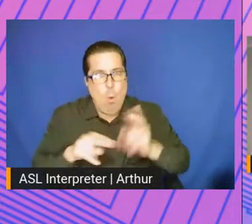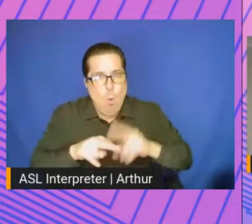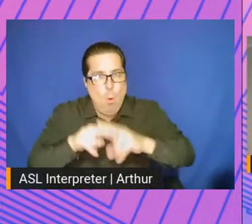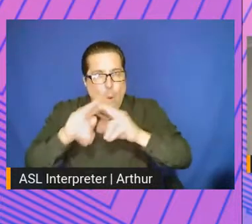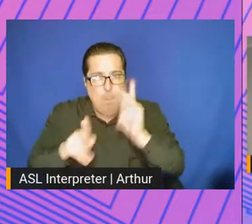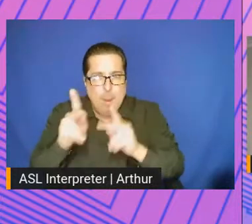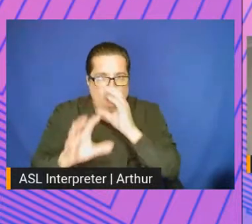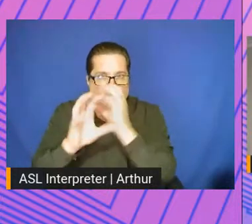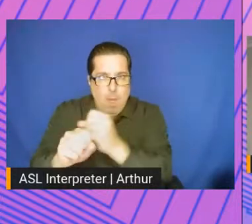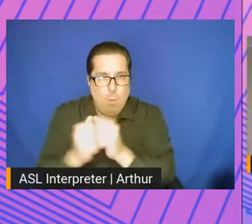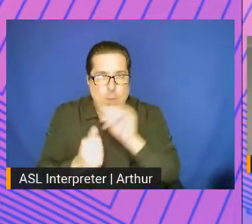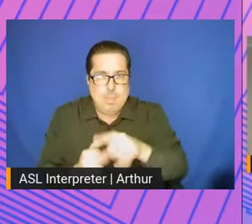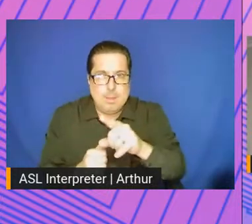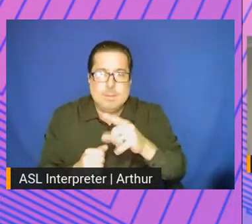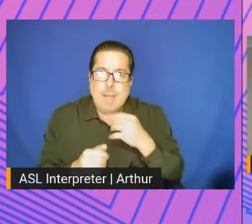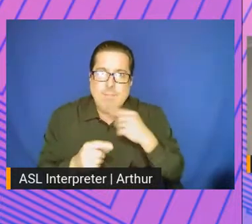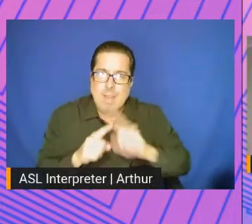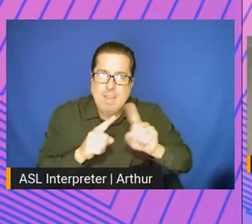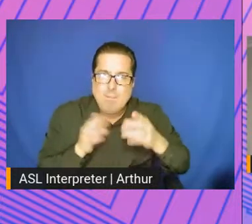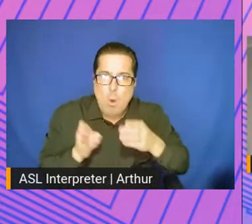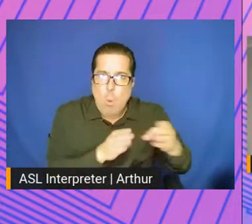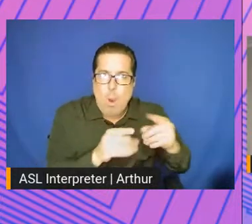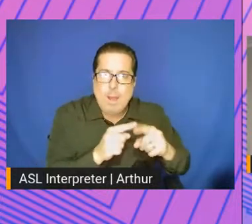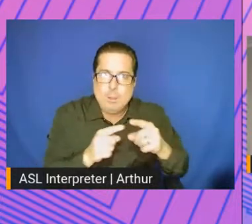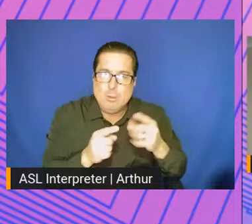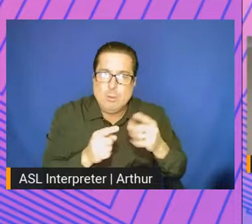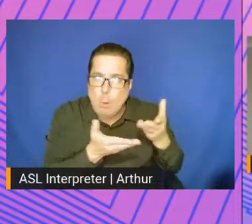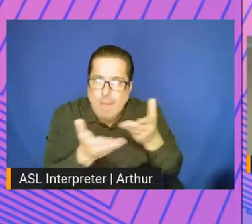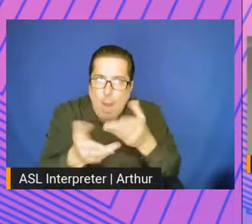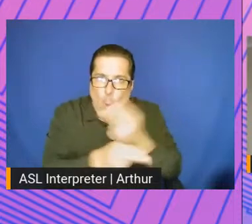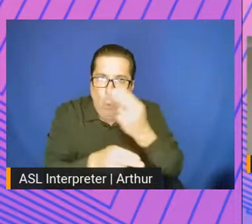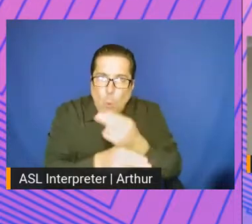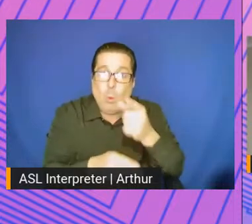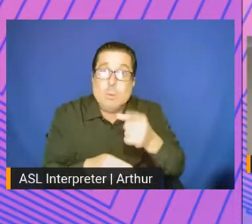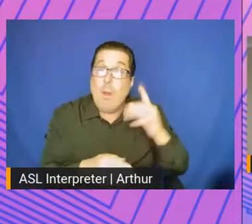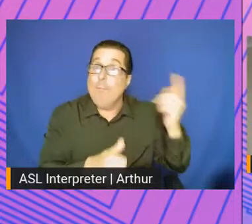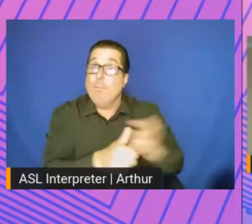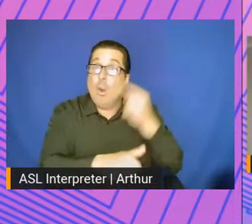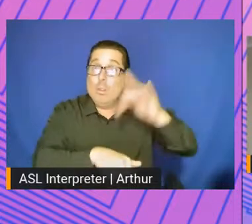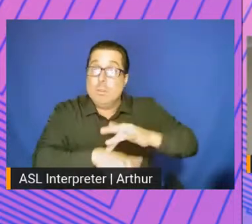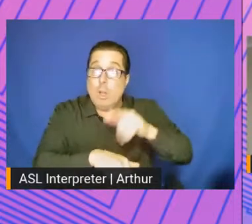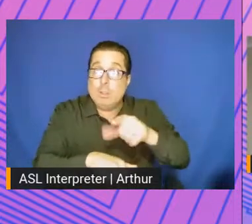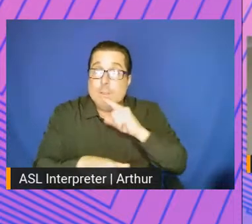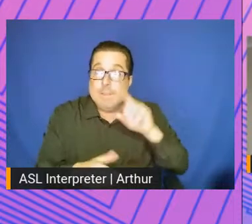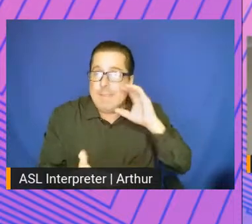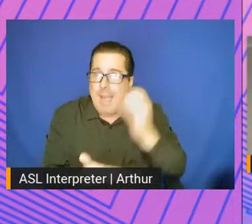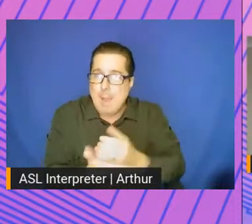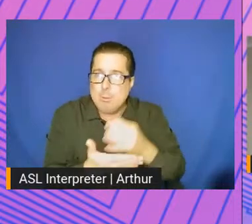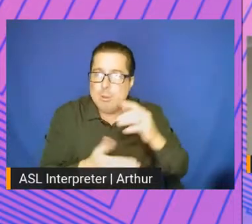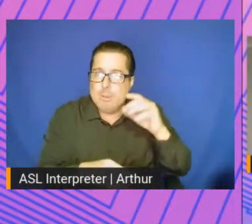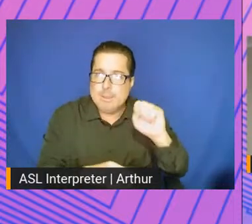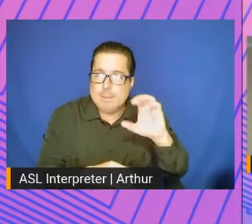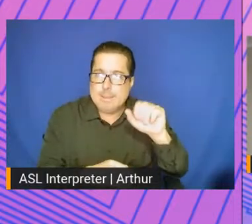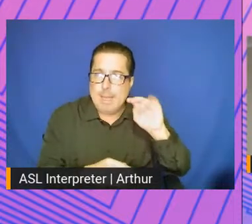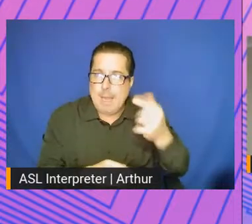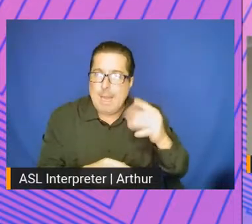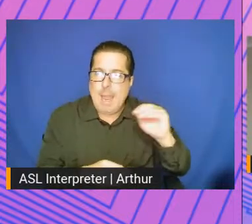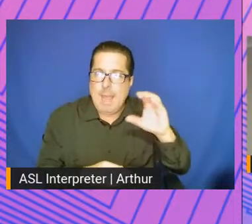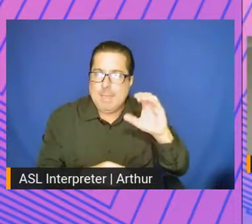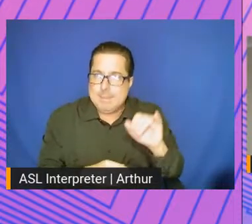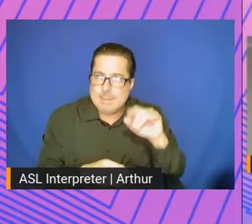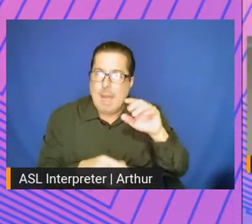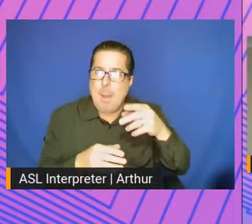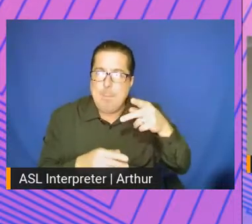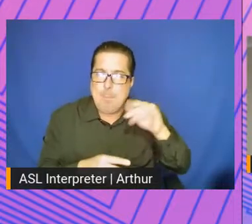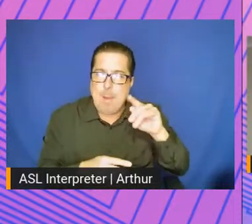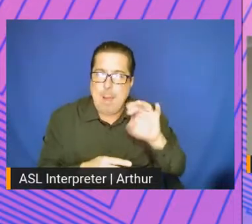there are different ways of carrying this out. The first one that I'm going to touch on is image scanning and policy enforcement. And as I mentioned, image scanning is